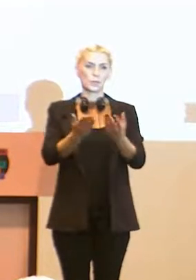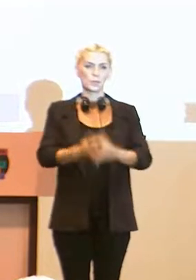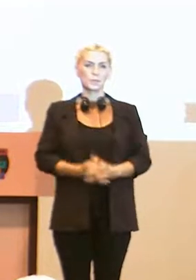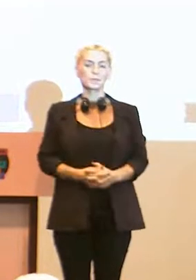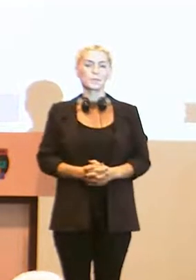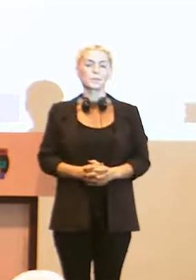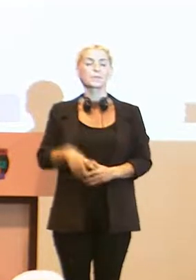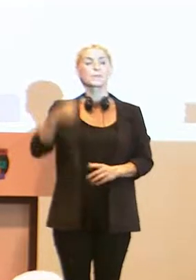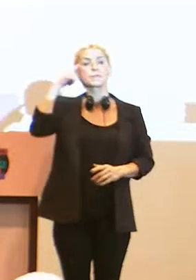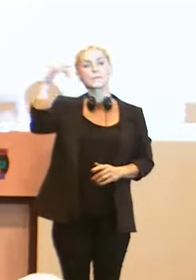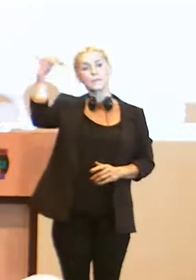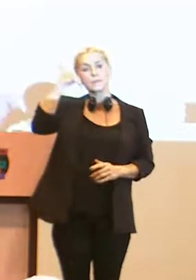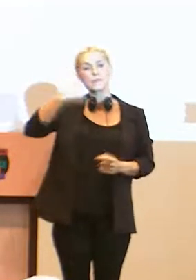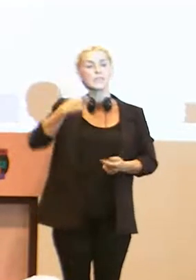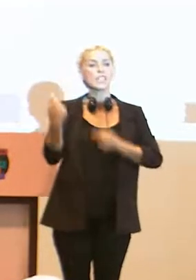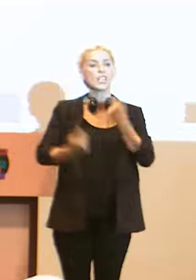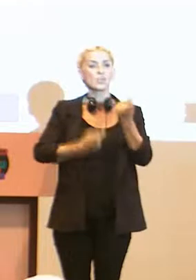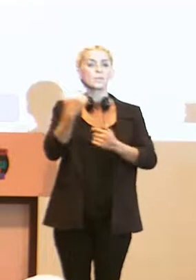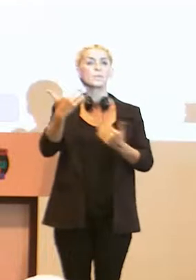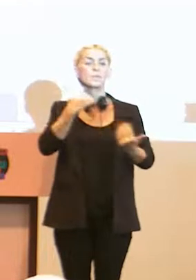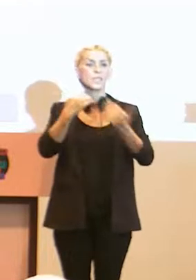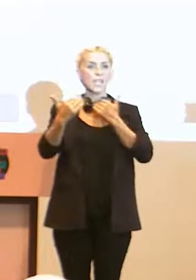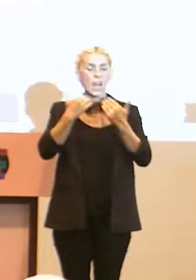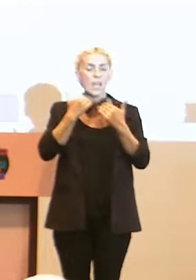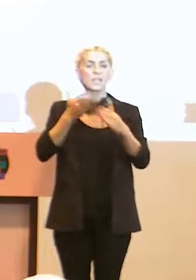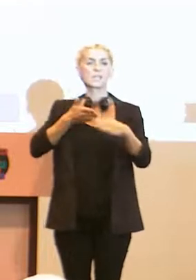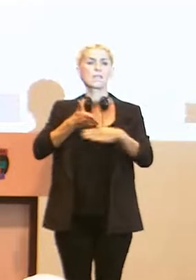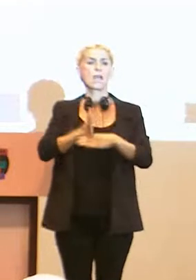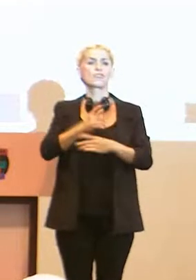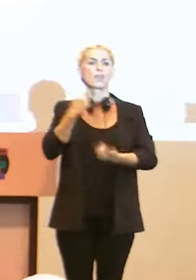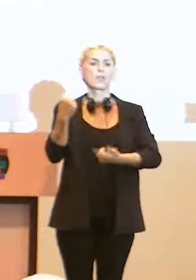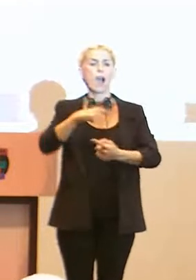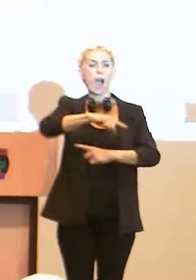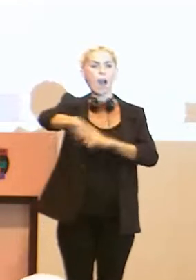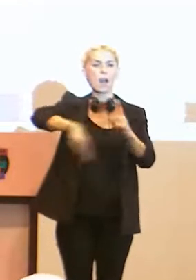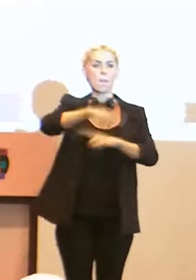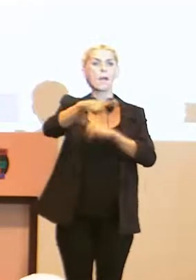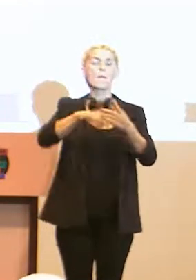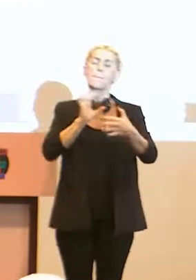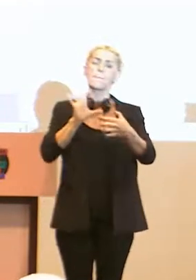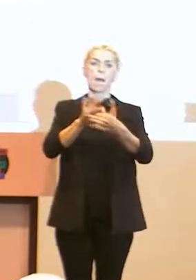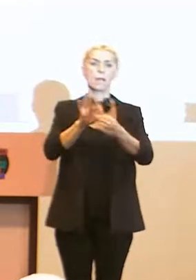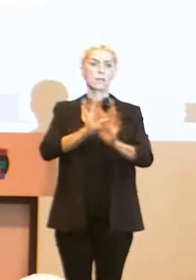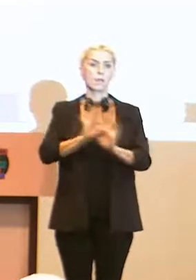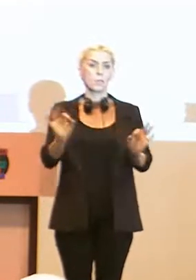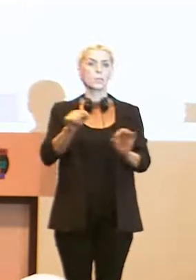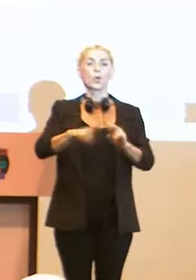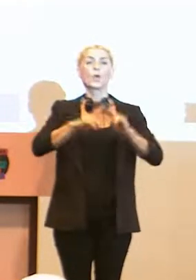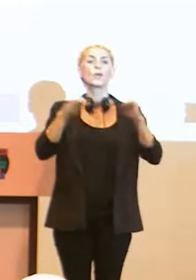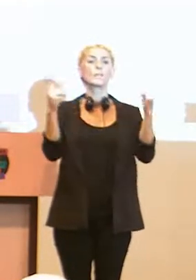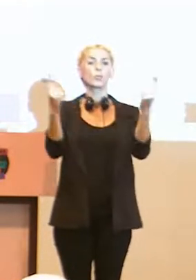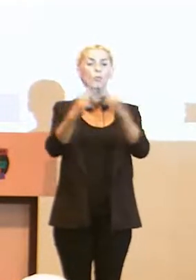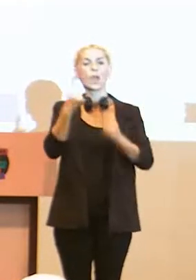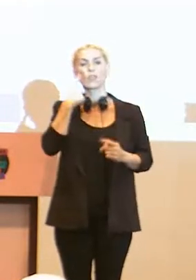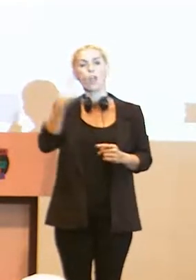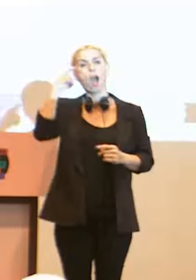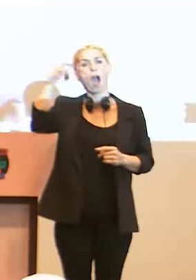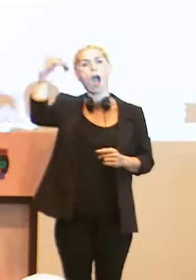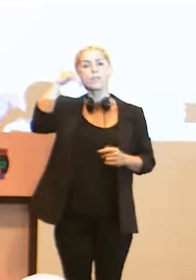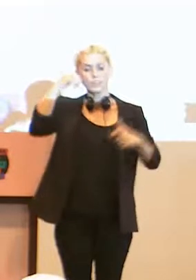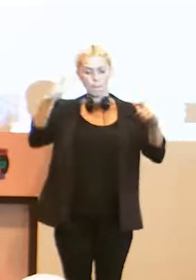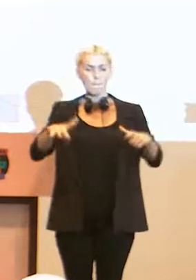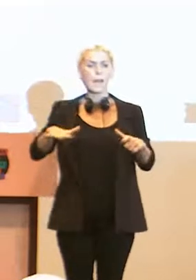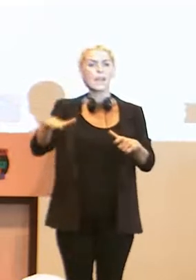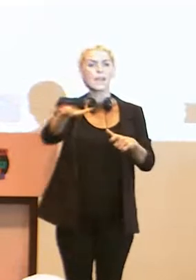and it creates a space for communication and contact memory work is also related to search